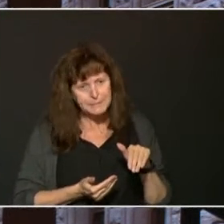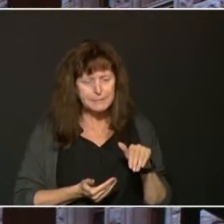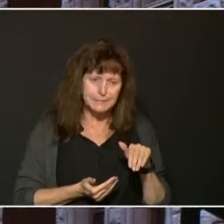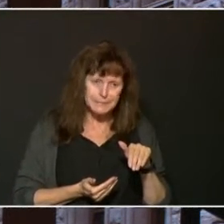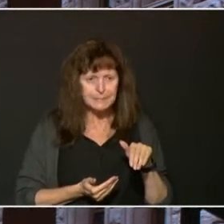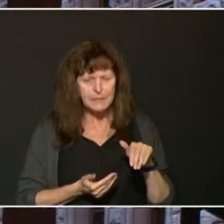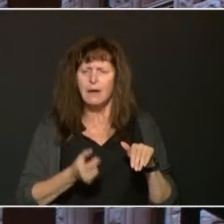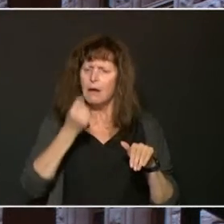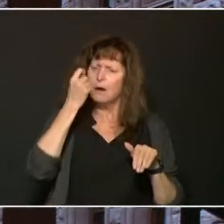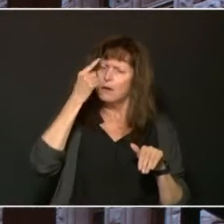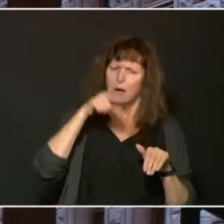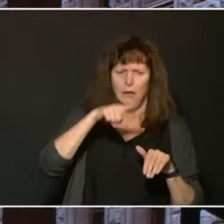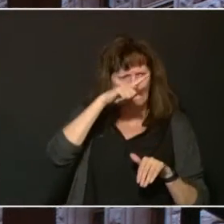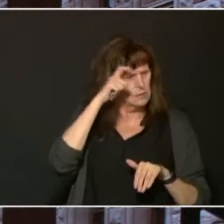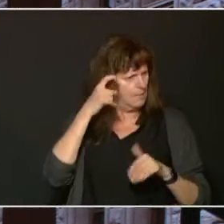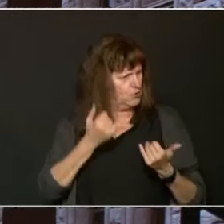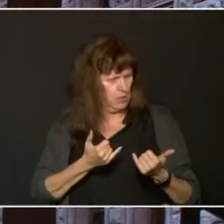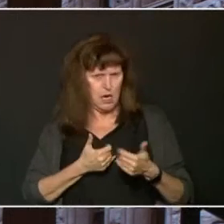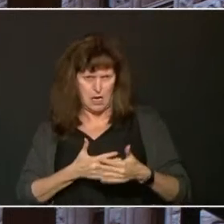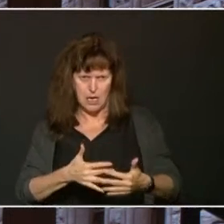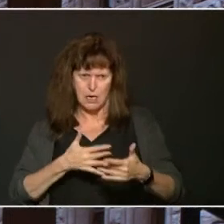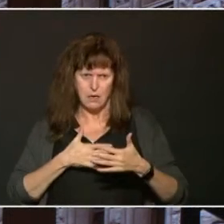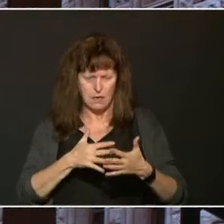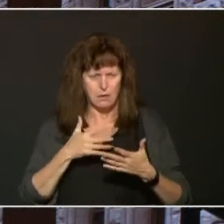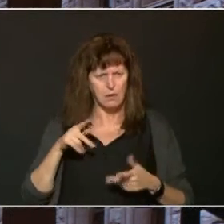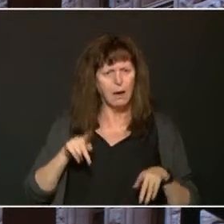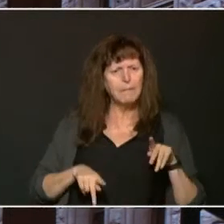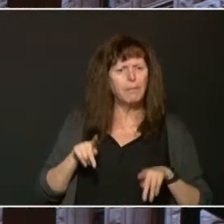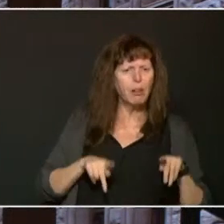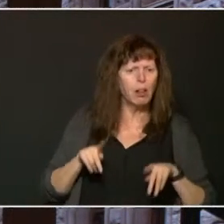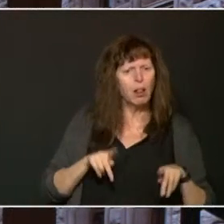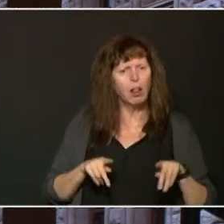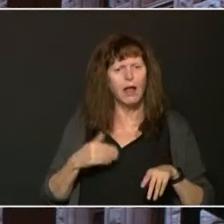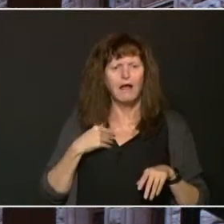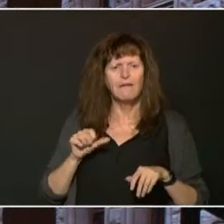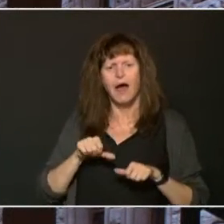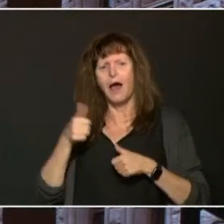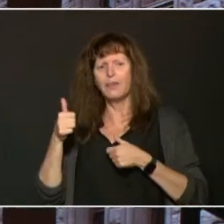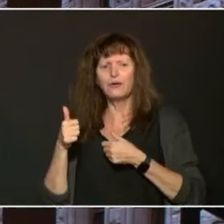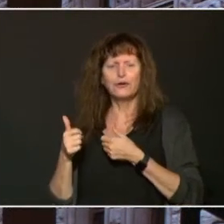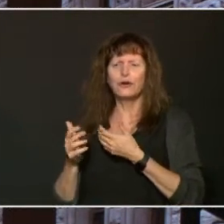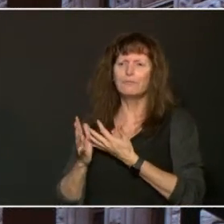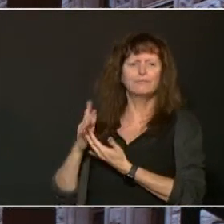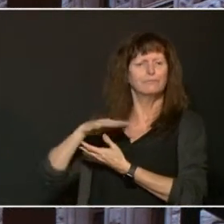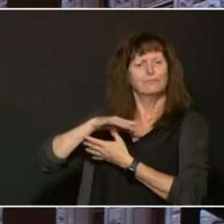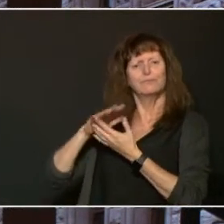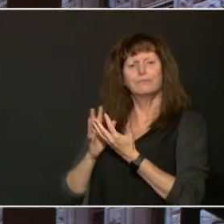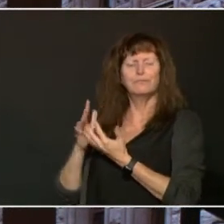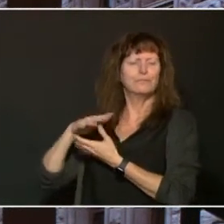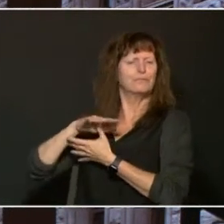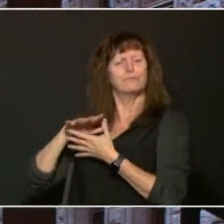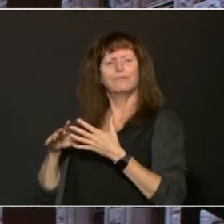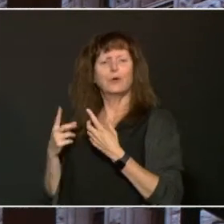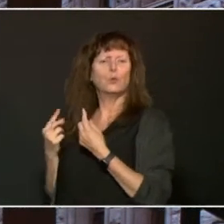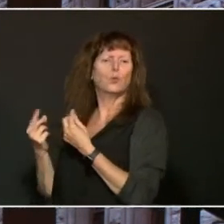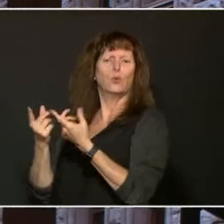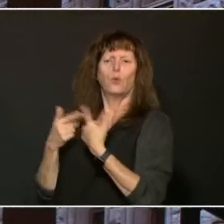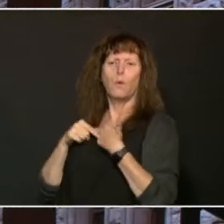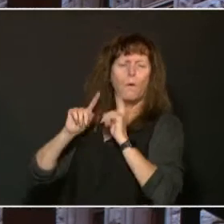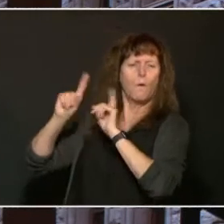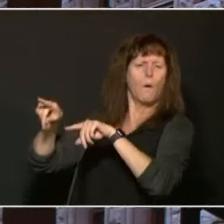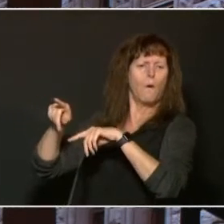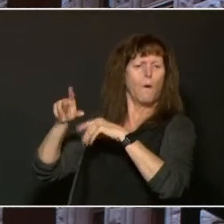just having options that we're perhaps going to cottages or parks,